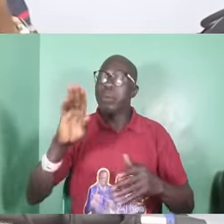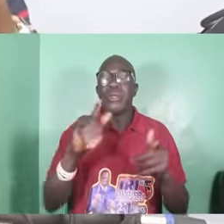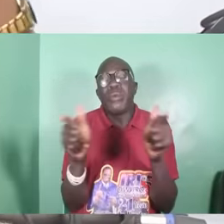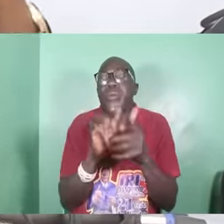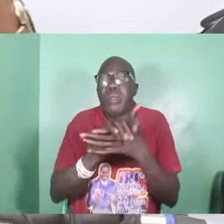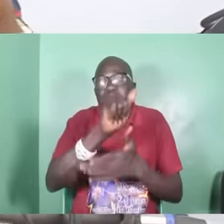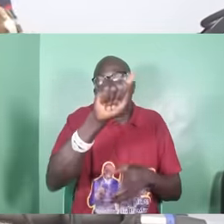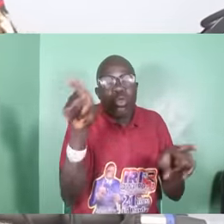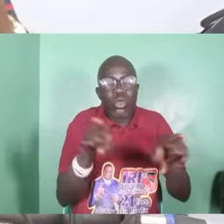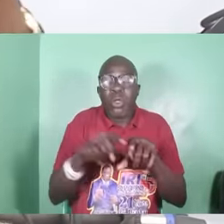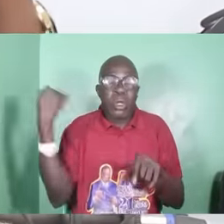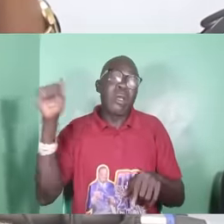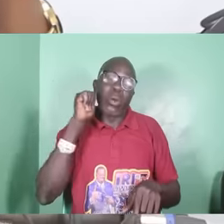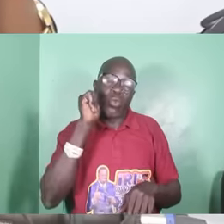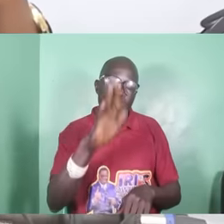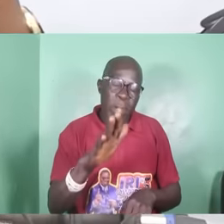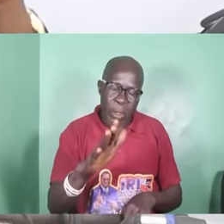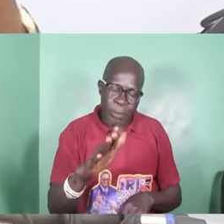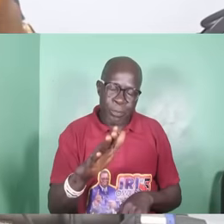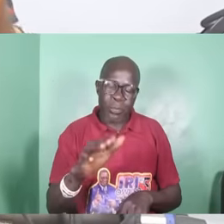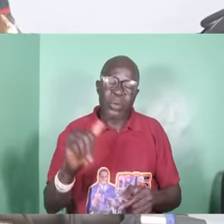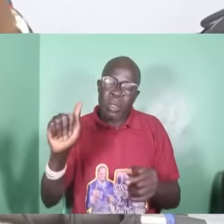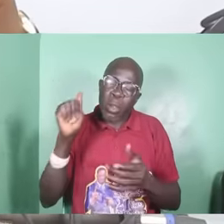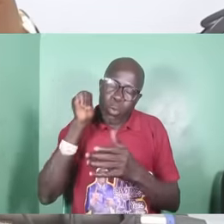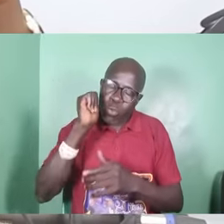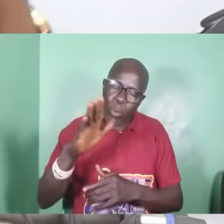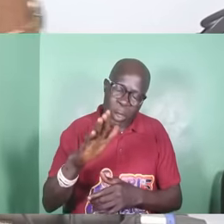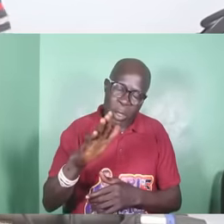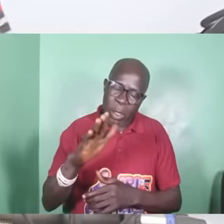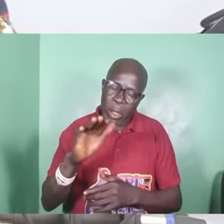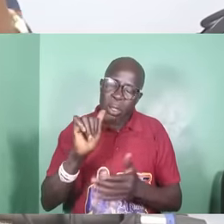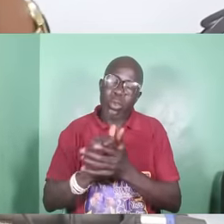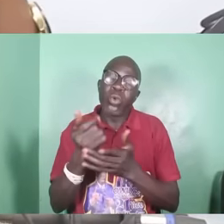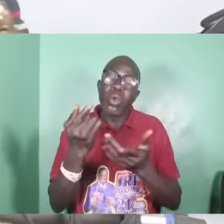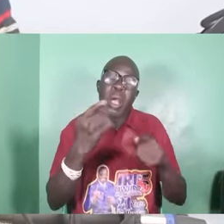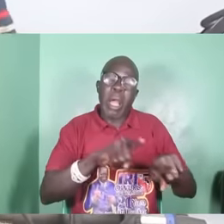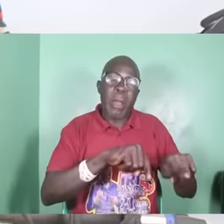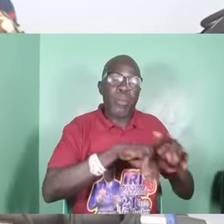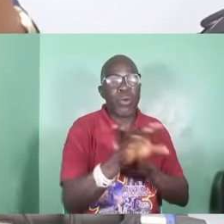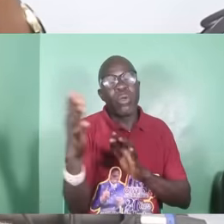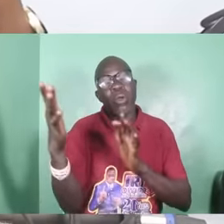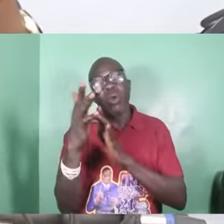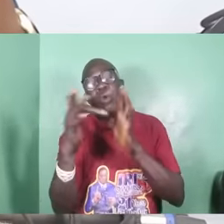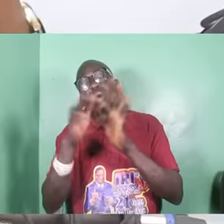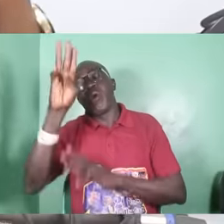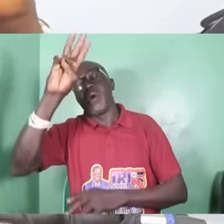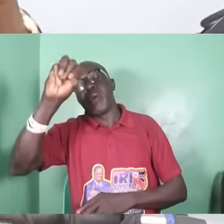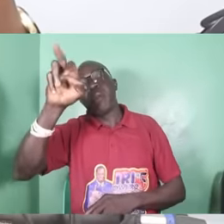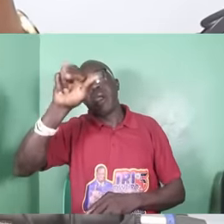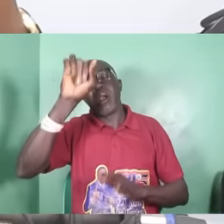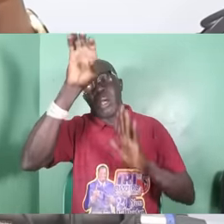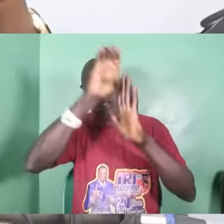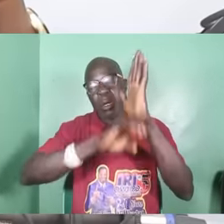That woman, don't sell it. That happened in the book of